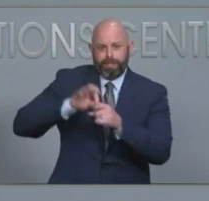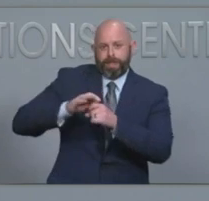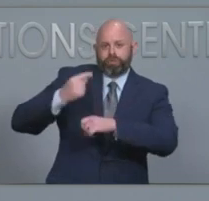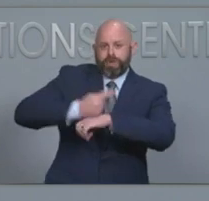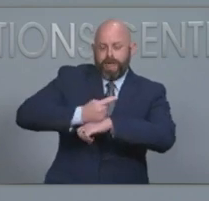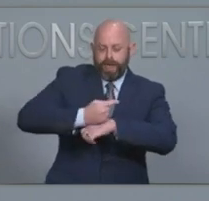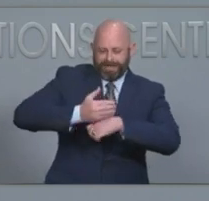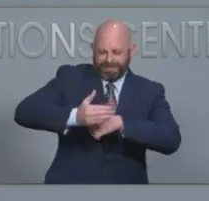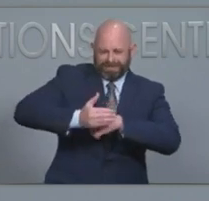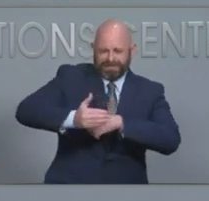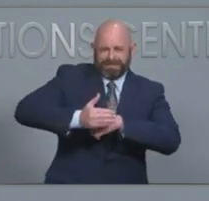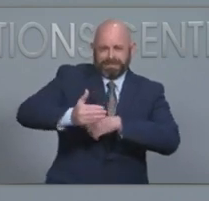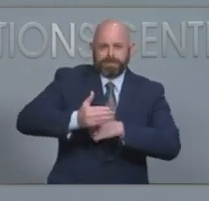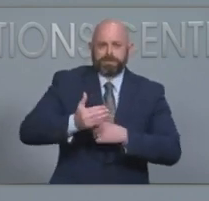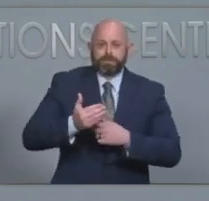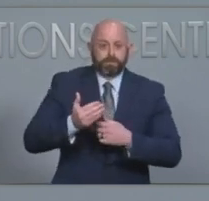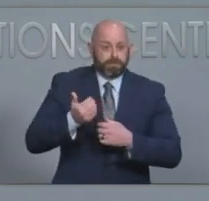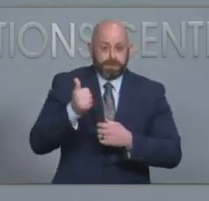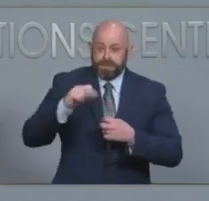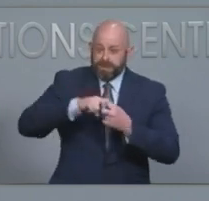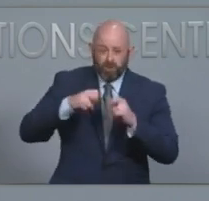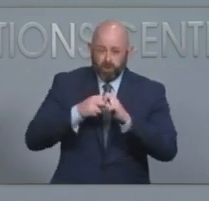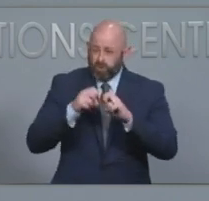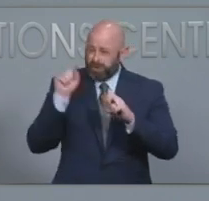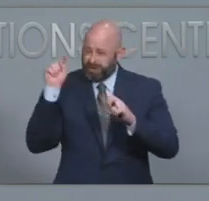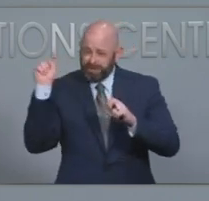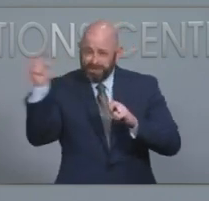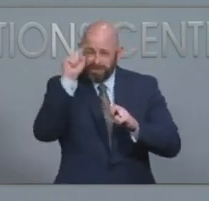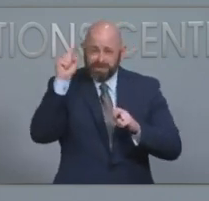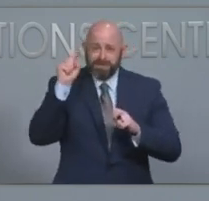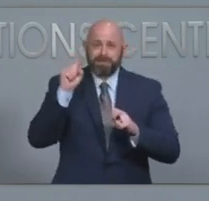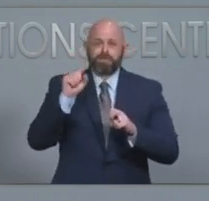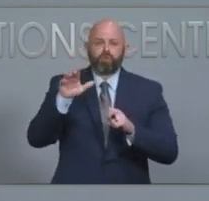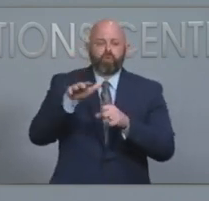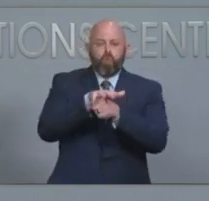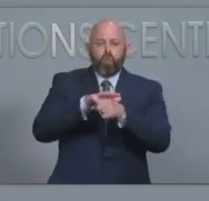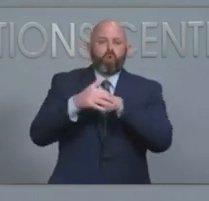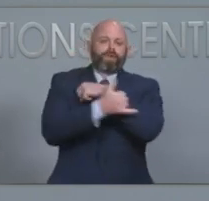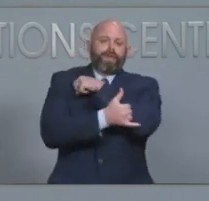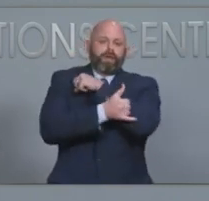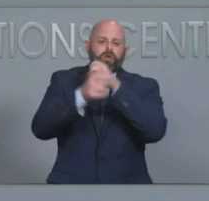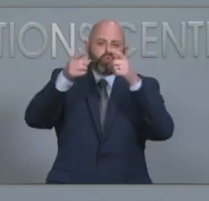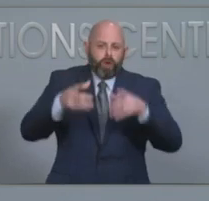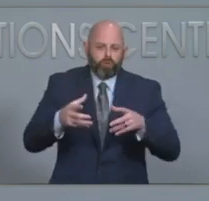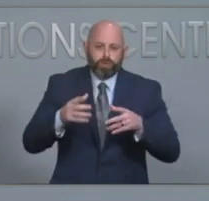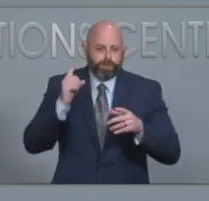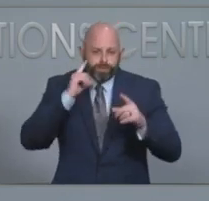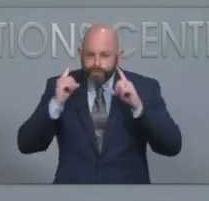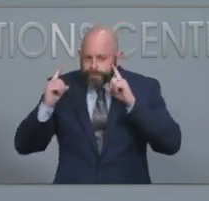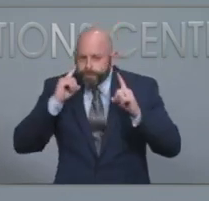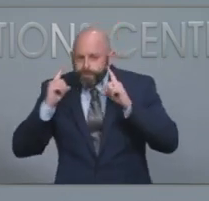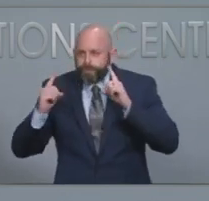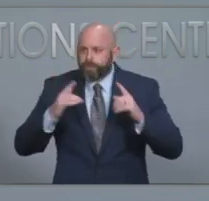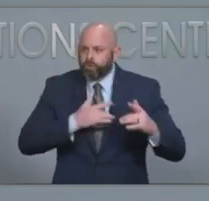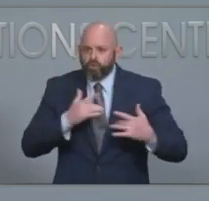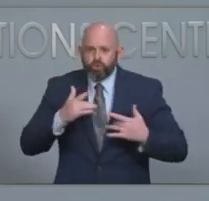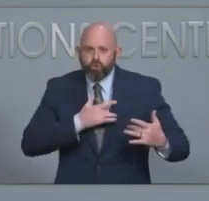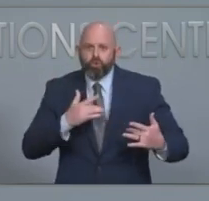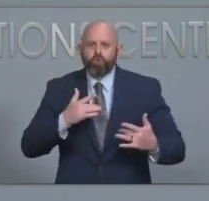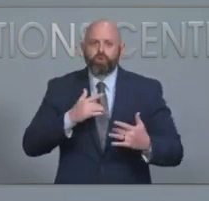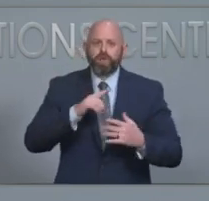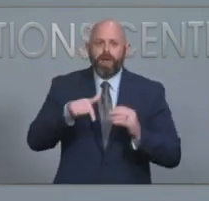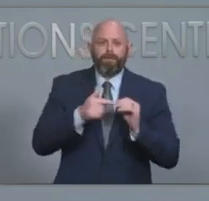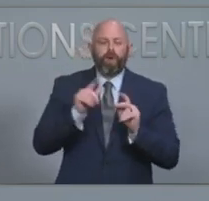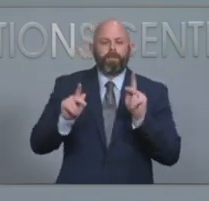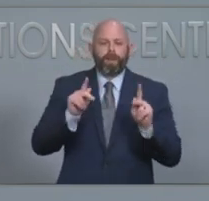what reports, issues have you heard from your local directors really about concerns over partisan poll